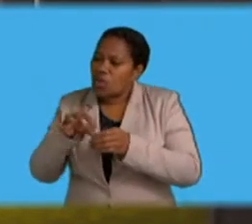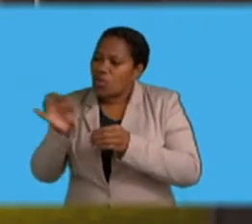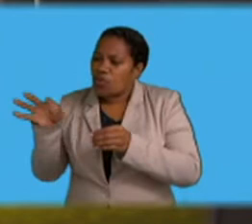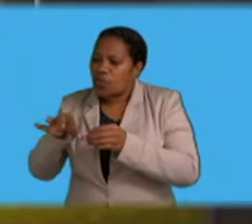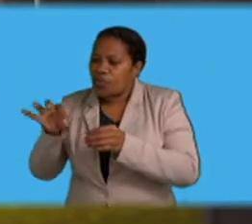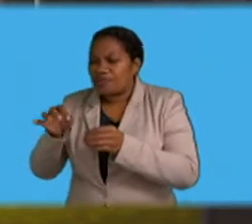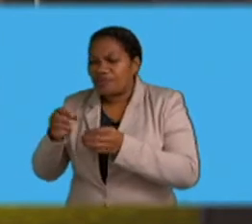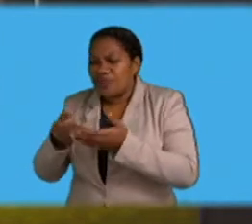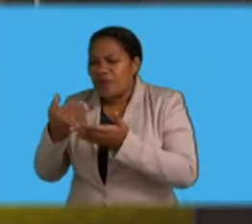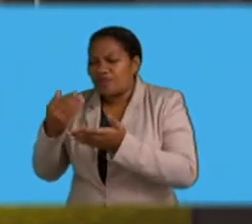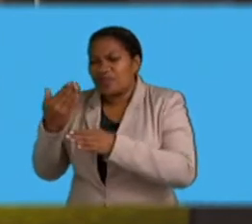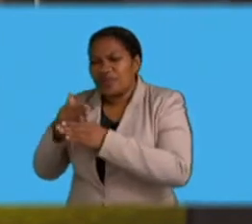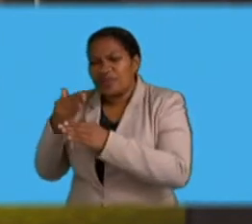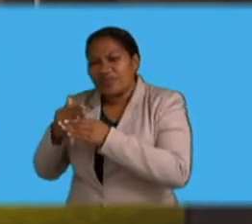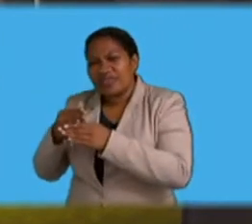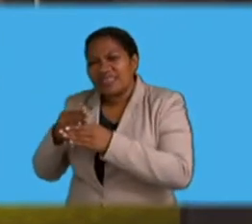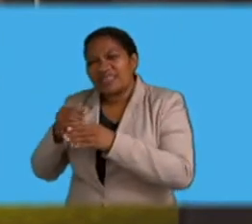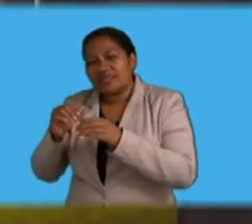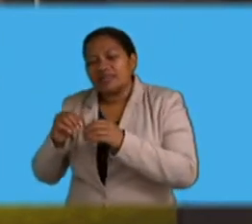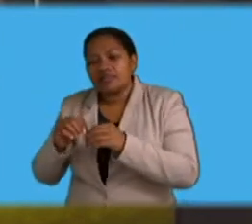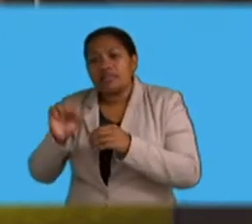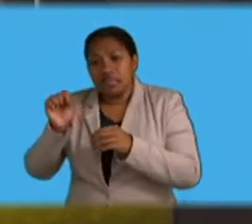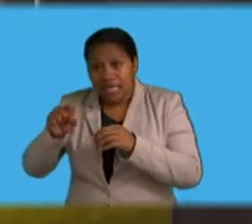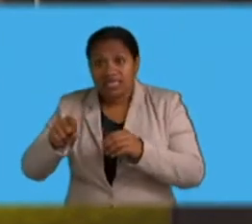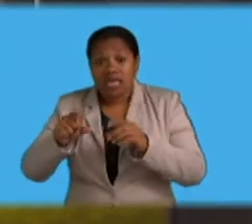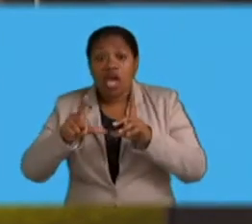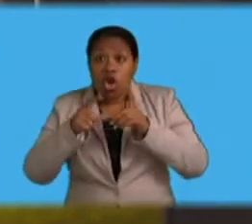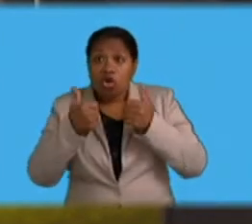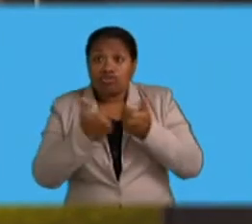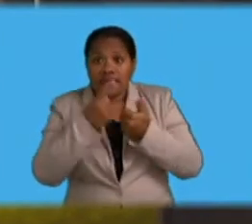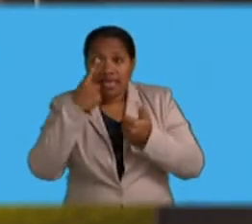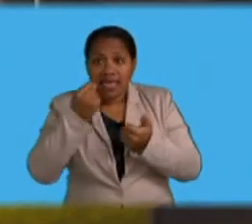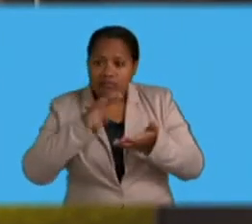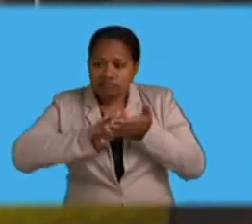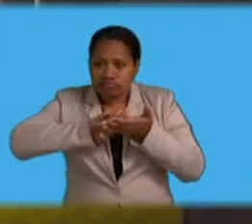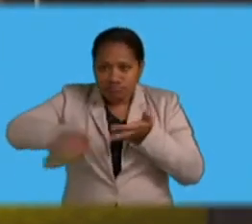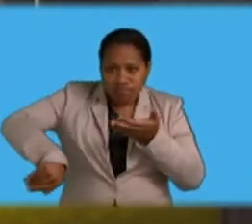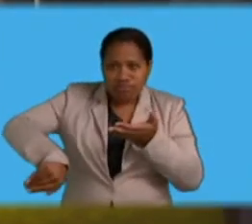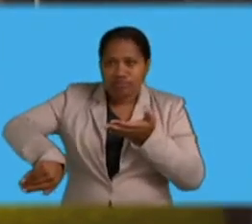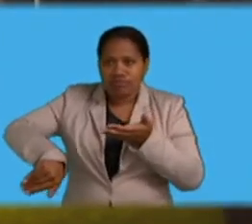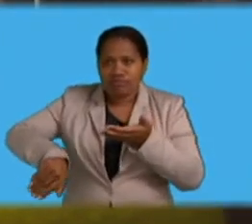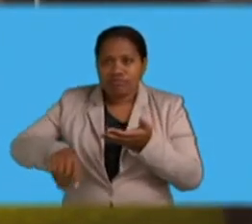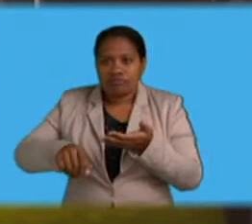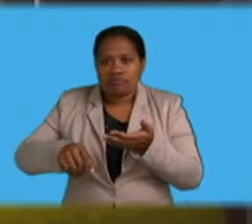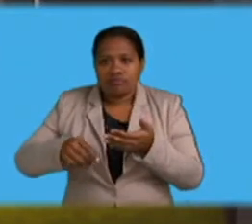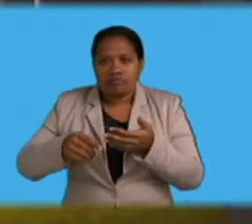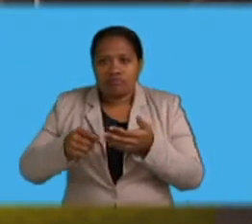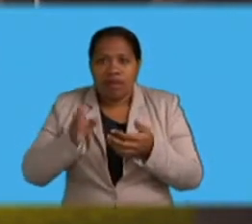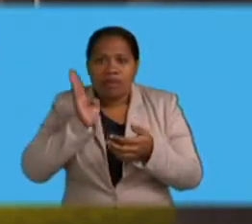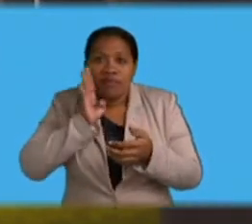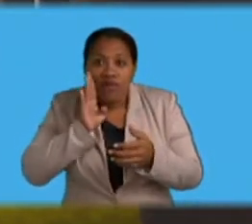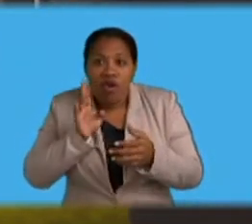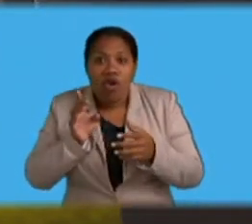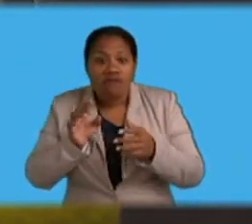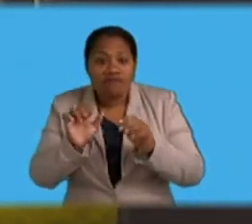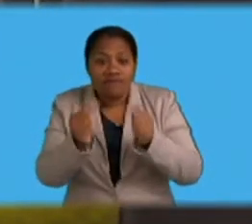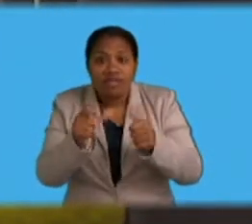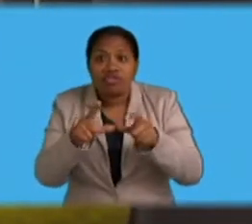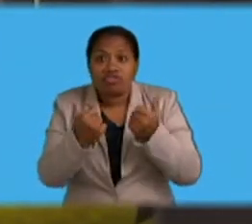employer. Of course, contracts can be terminated earlier. For example, as we saw in the PWD case